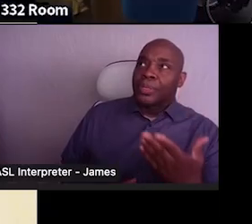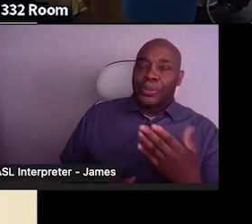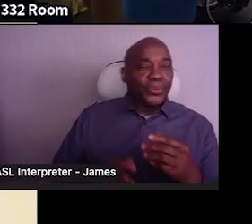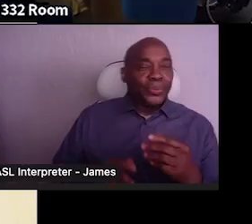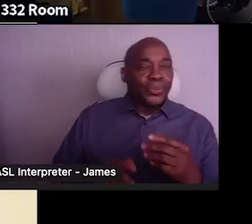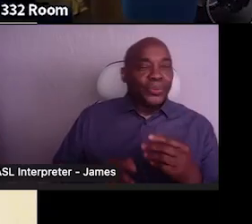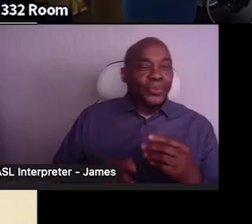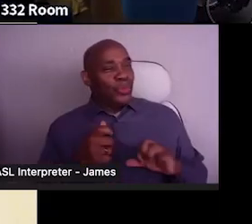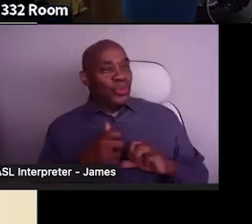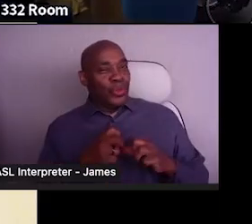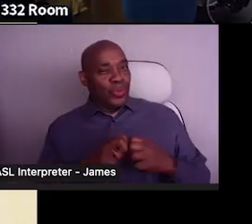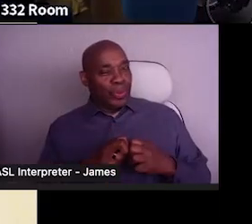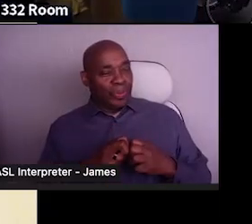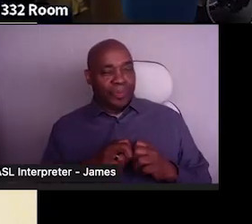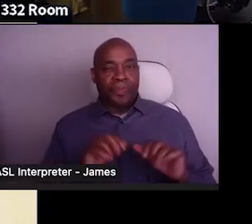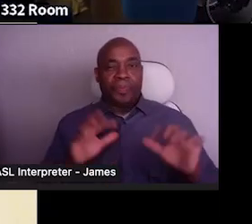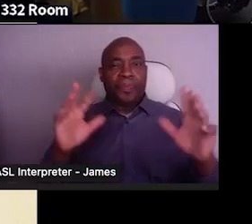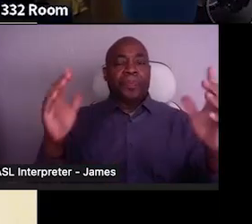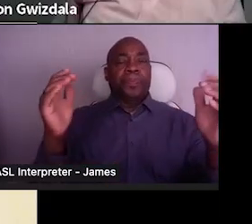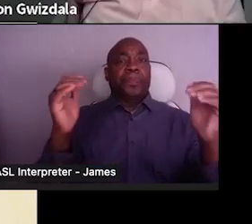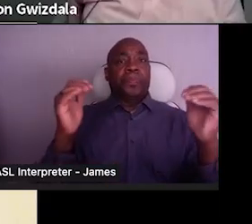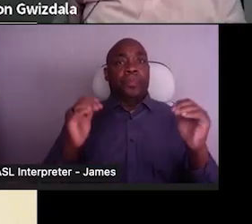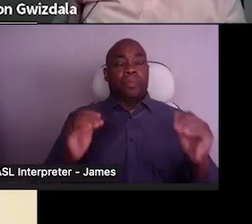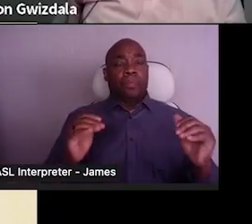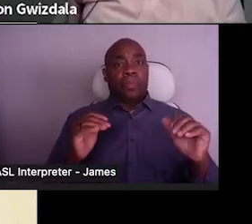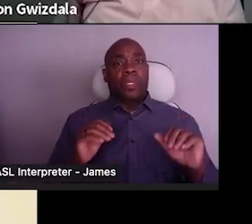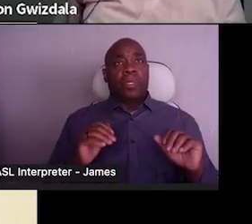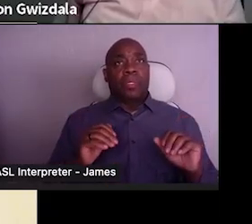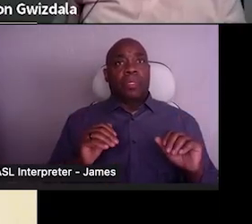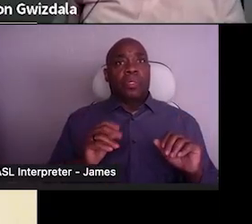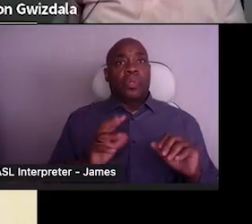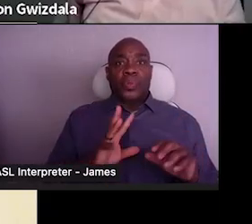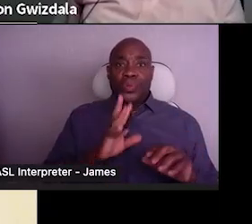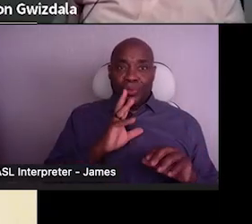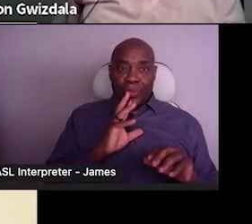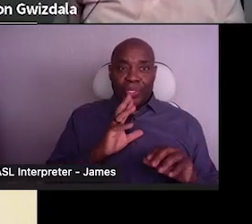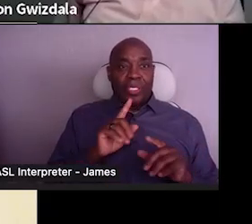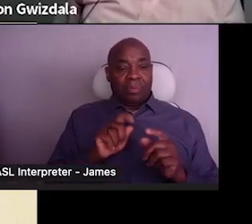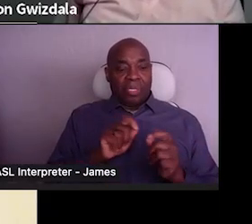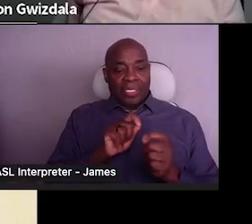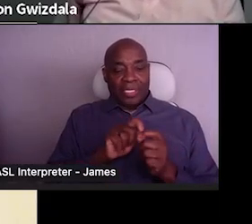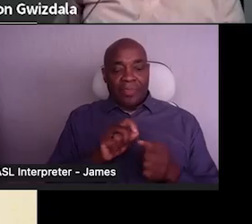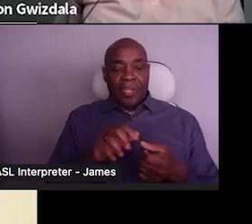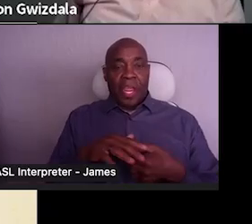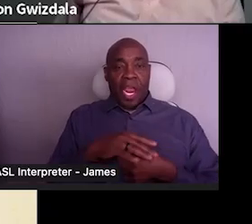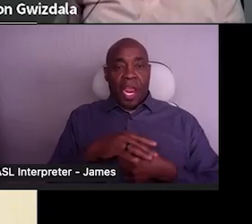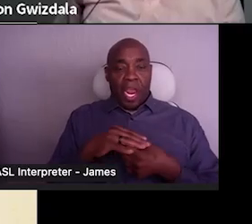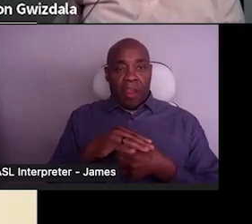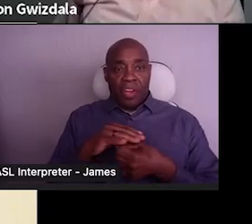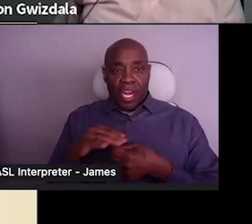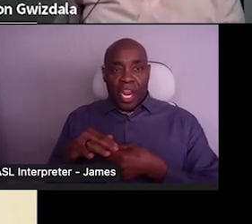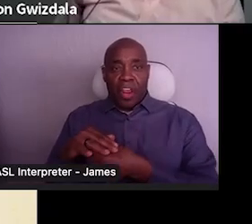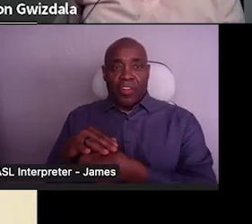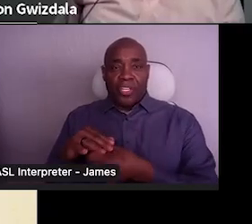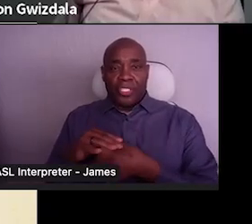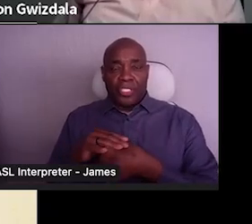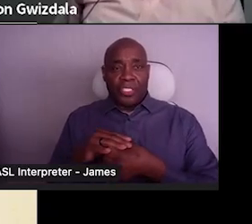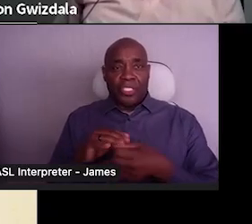Got it. Thank you. No problem. So let's talk about a couple of specific